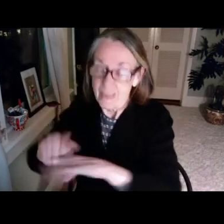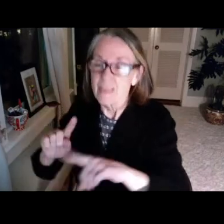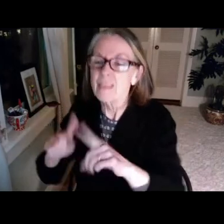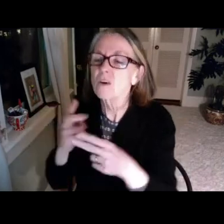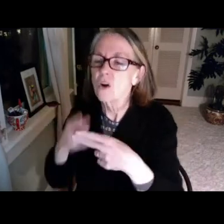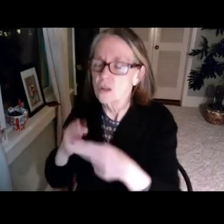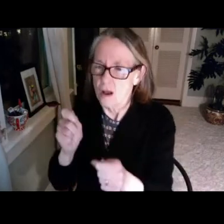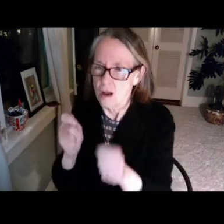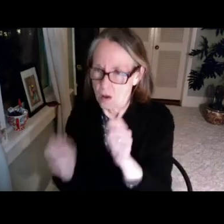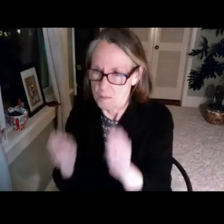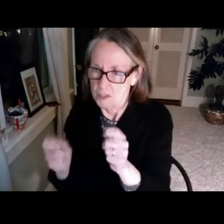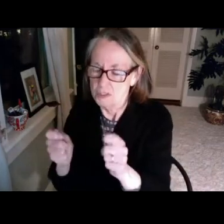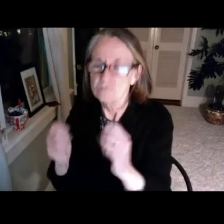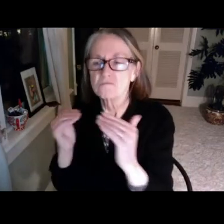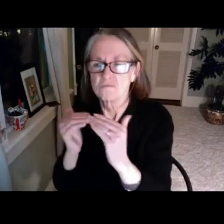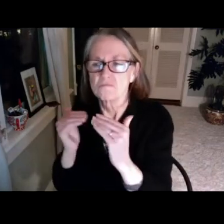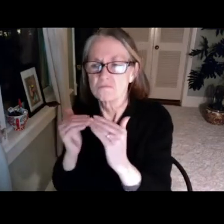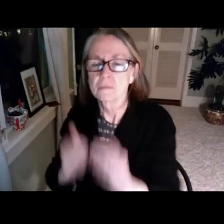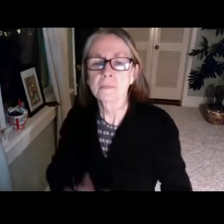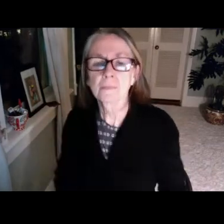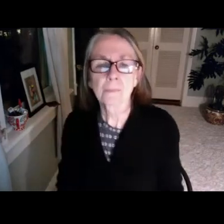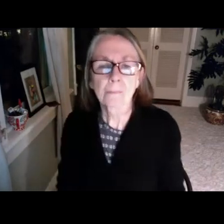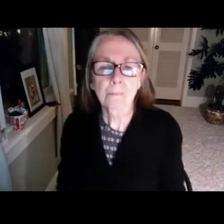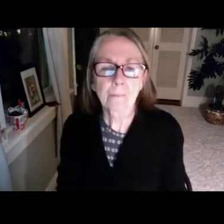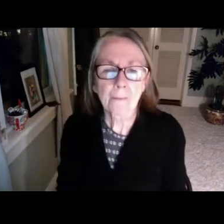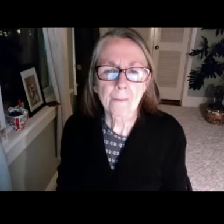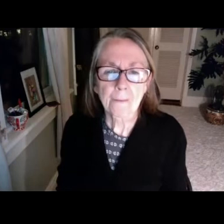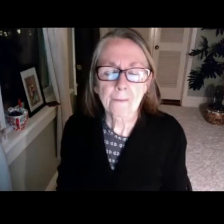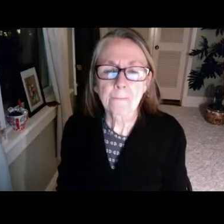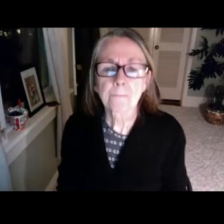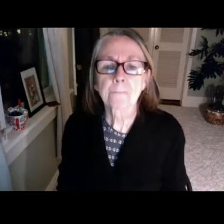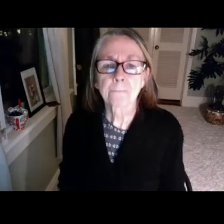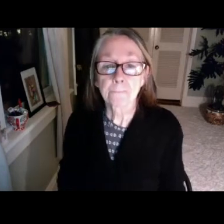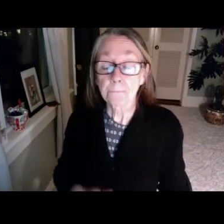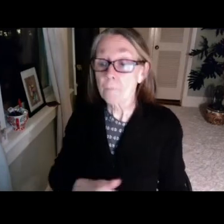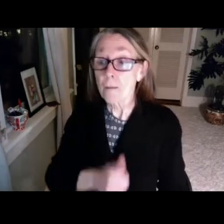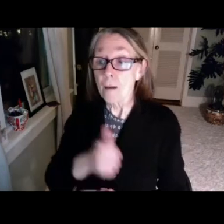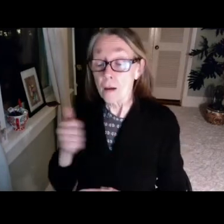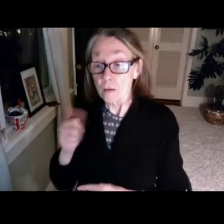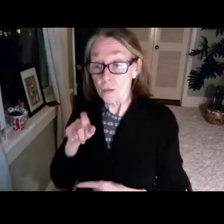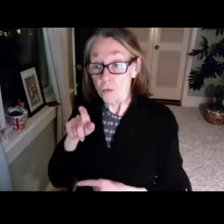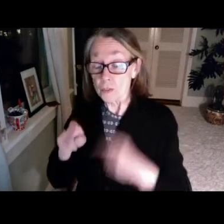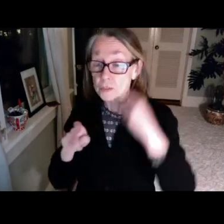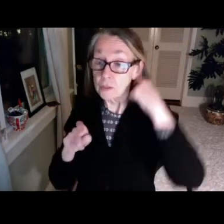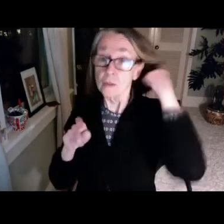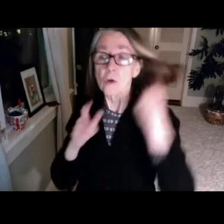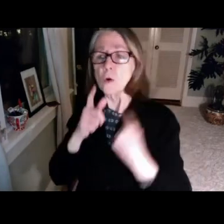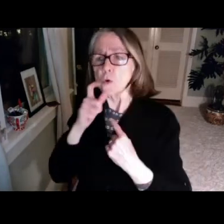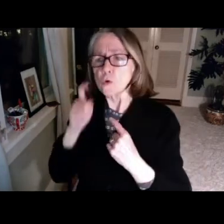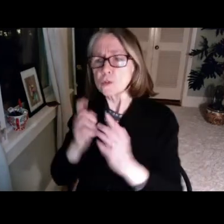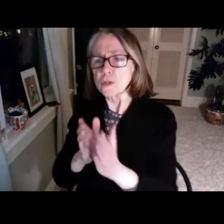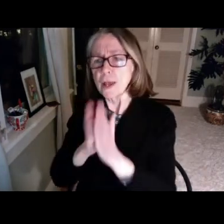accommodation. So the question also is who should ask for a reasonable